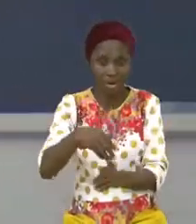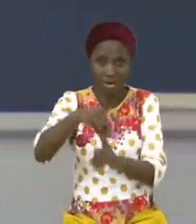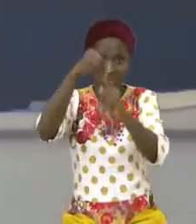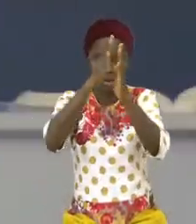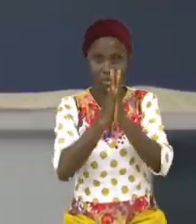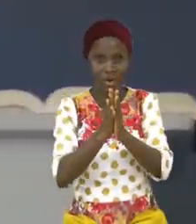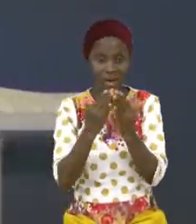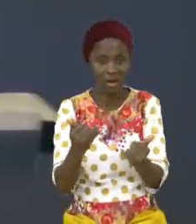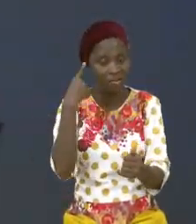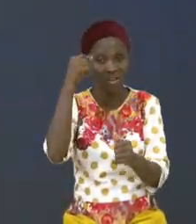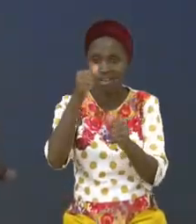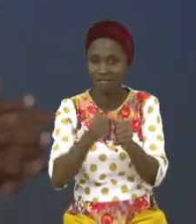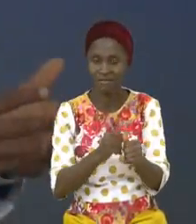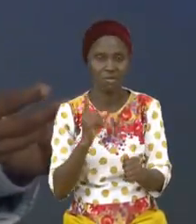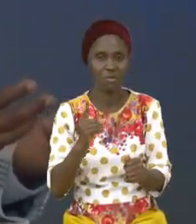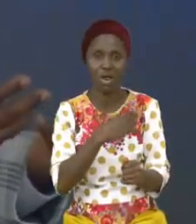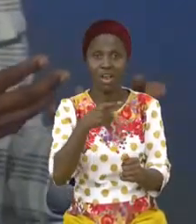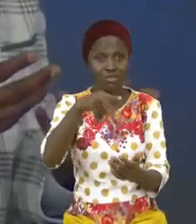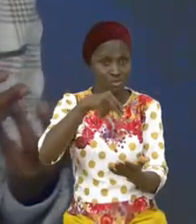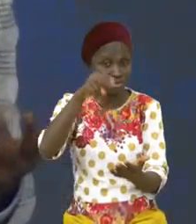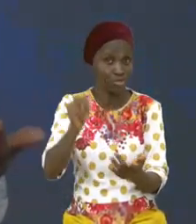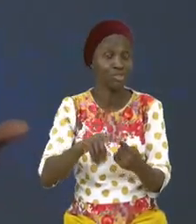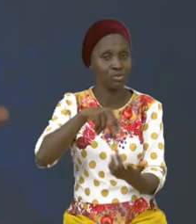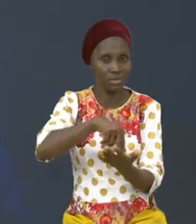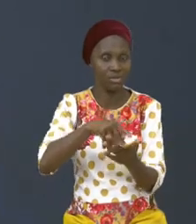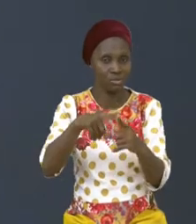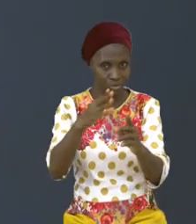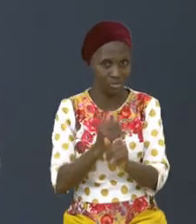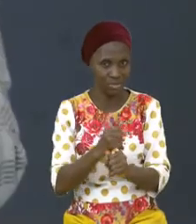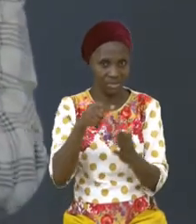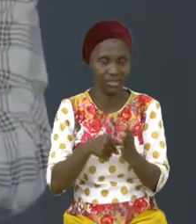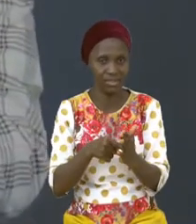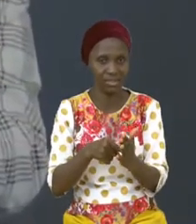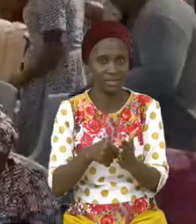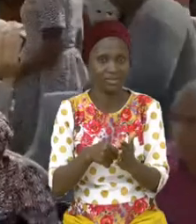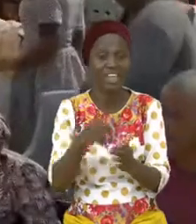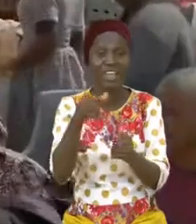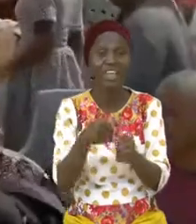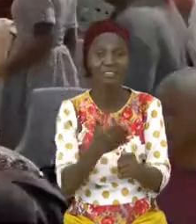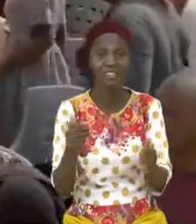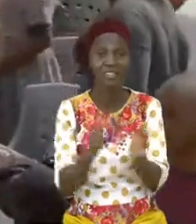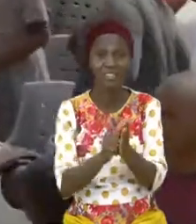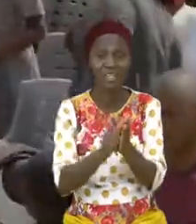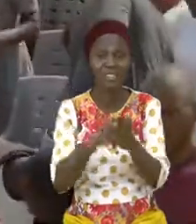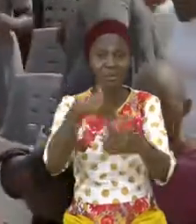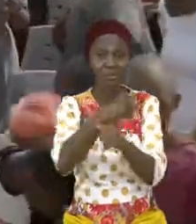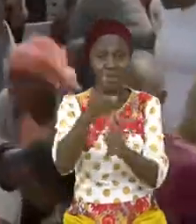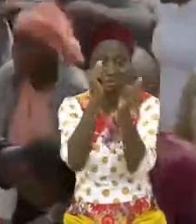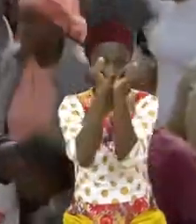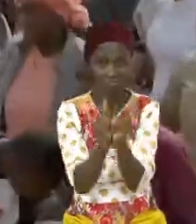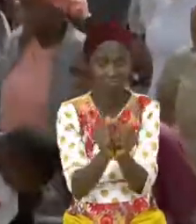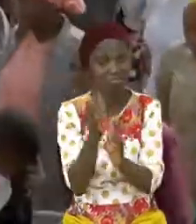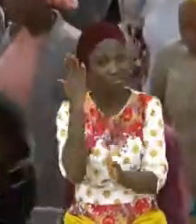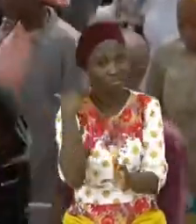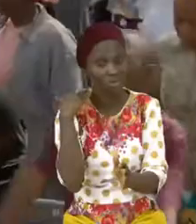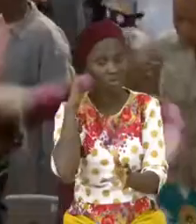everybody and you need to stand up to receive this to receive this everything that tied you down or